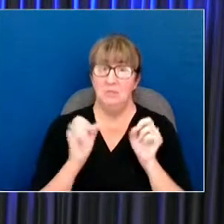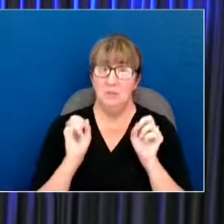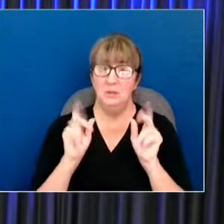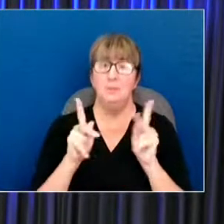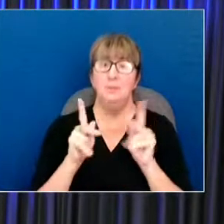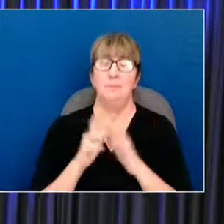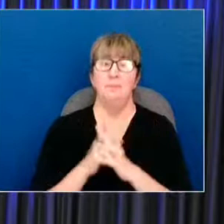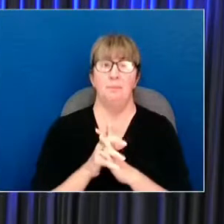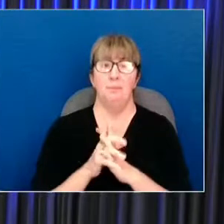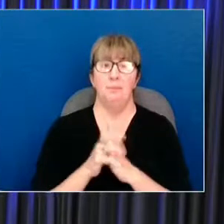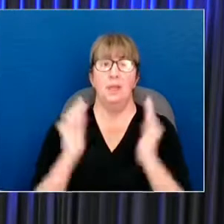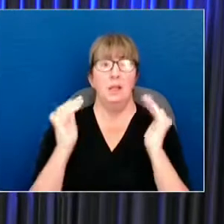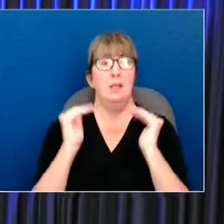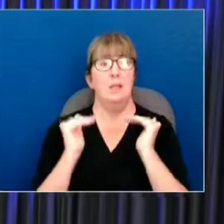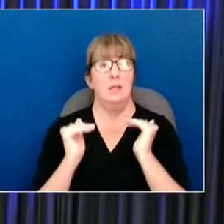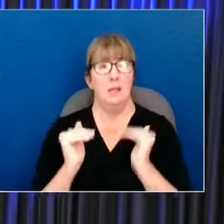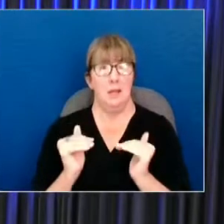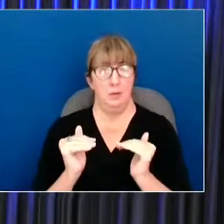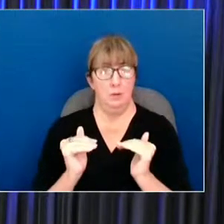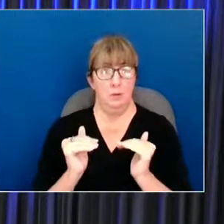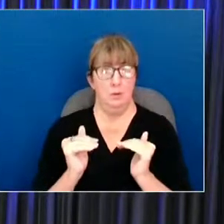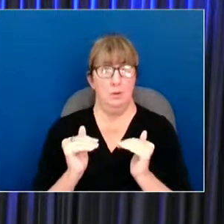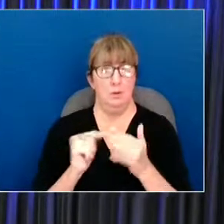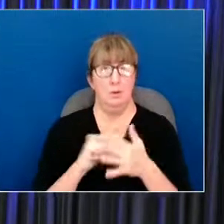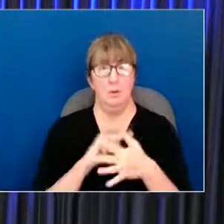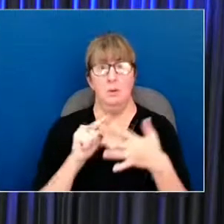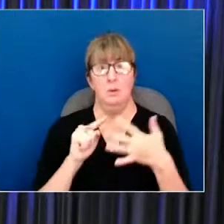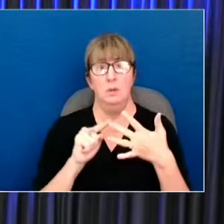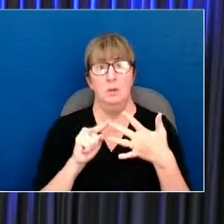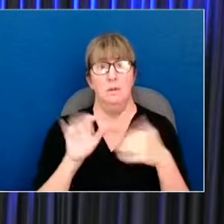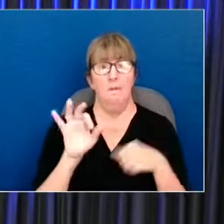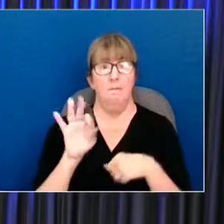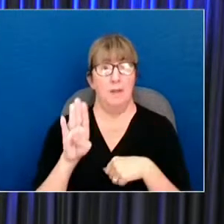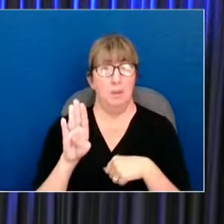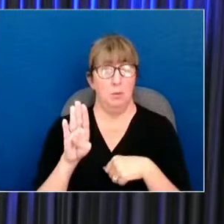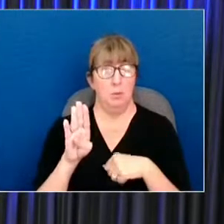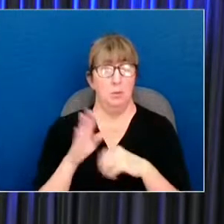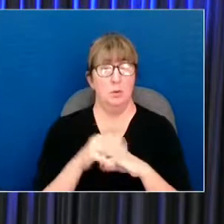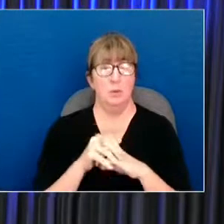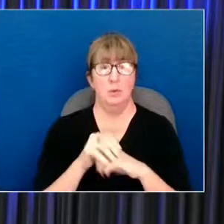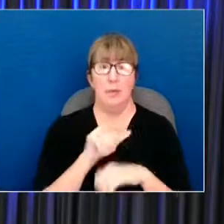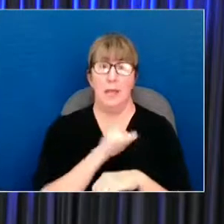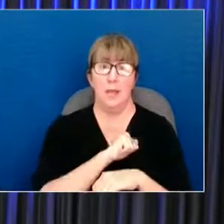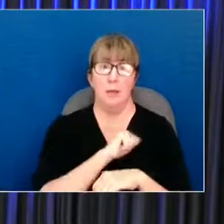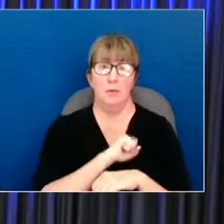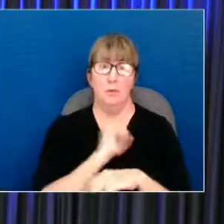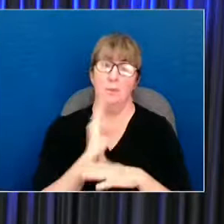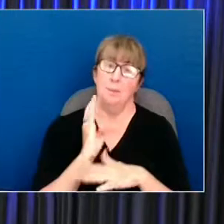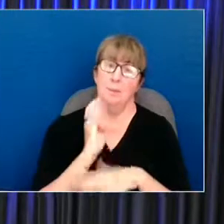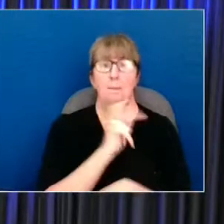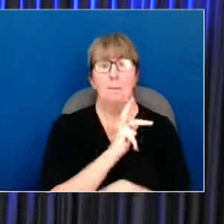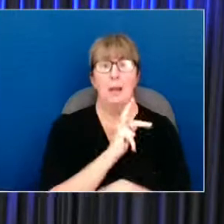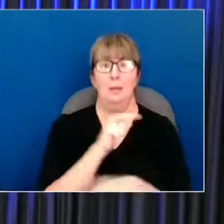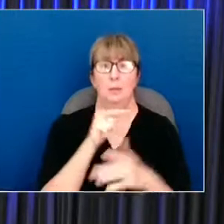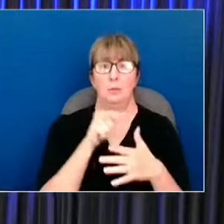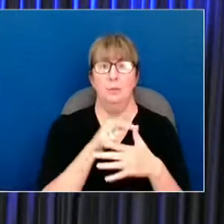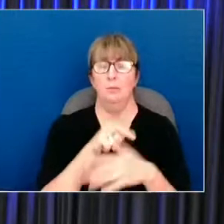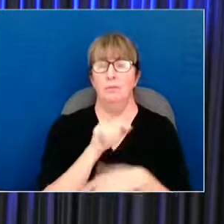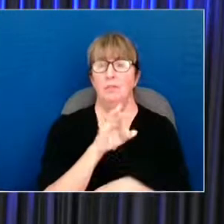The next one that I have for you is Facebook, and I guess, Ana Sofia, we're back to it. Do you happen to have